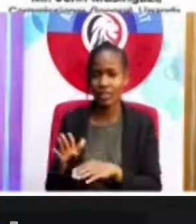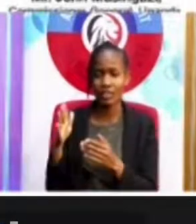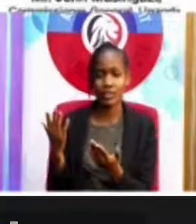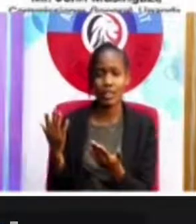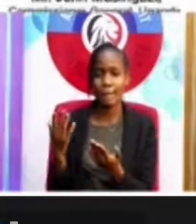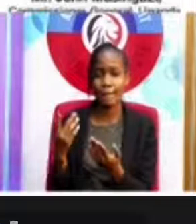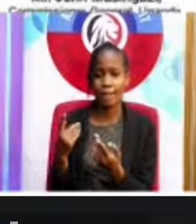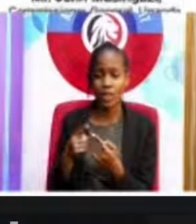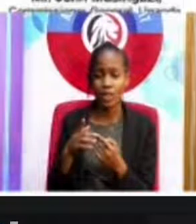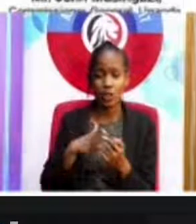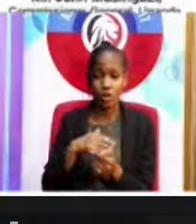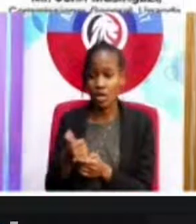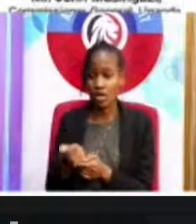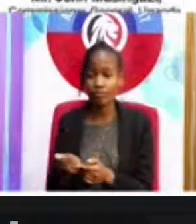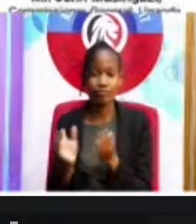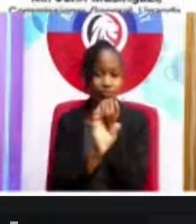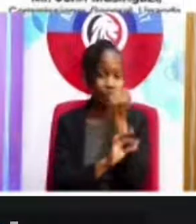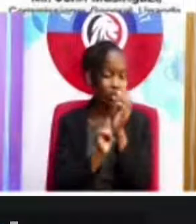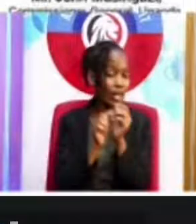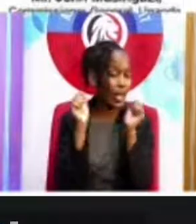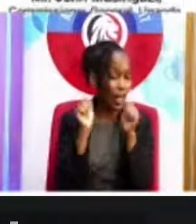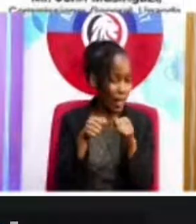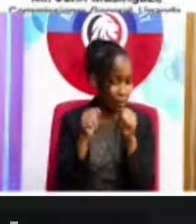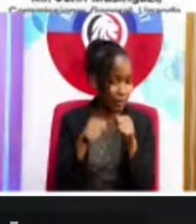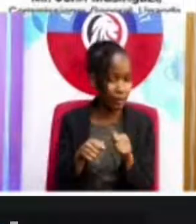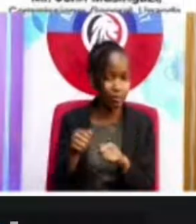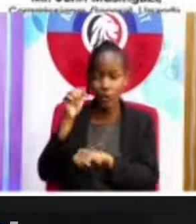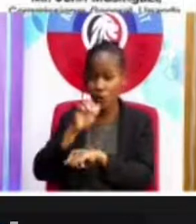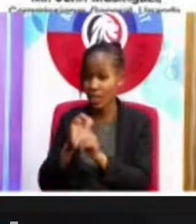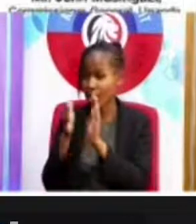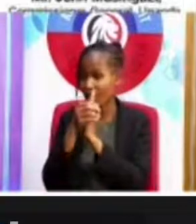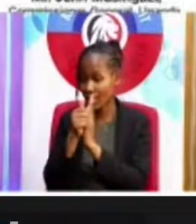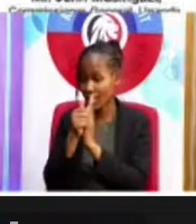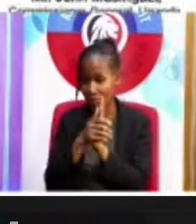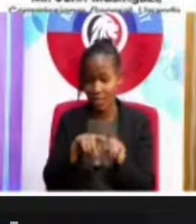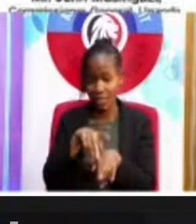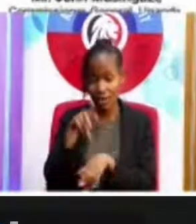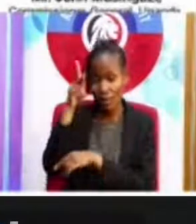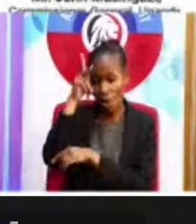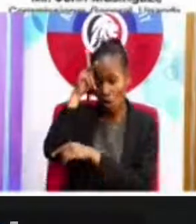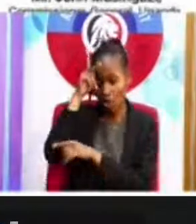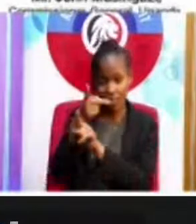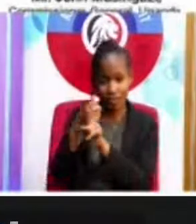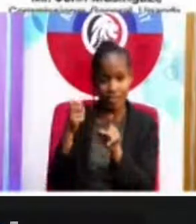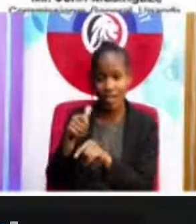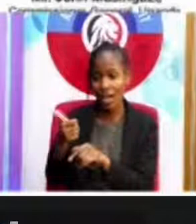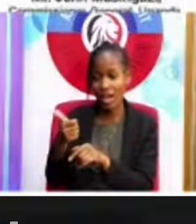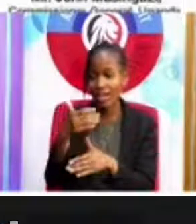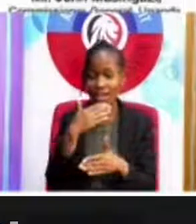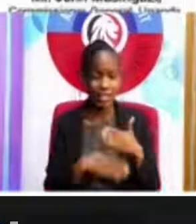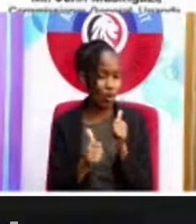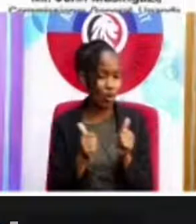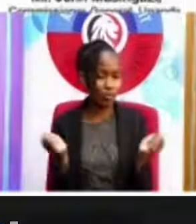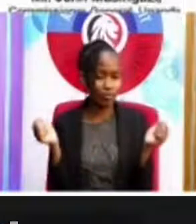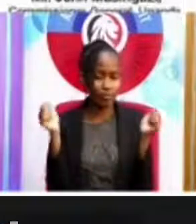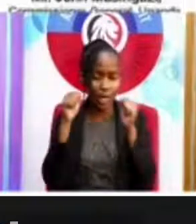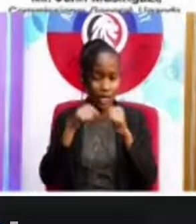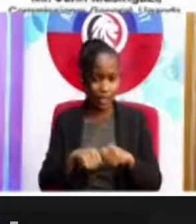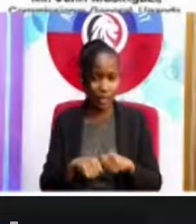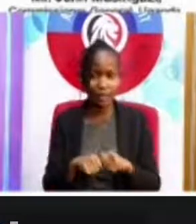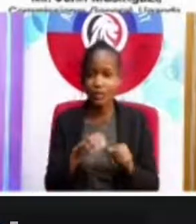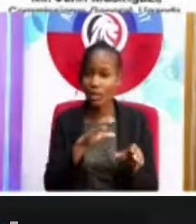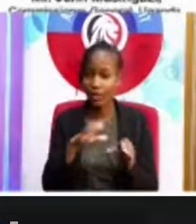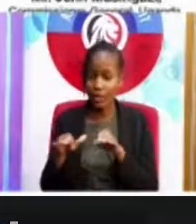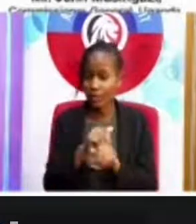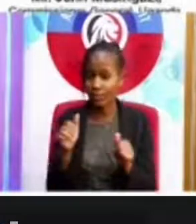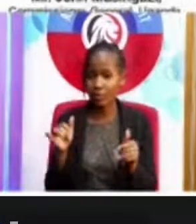able to acquire skills and knowledge from our neighbors where they are doing well, so that we can apply this to our